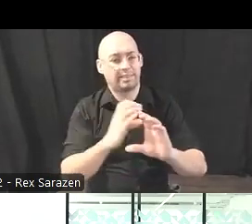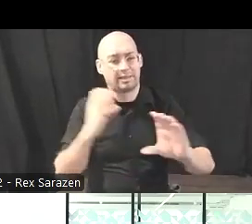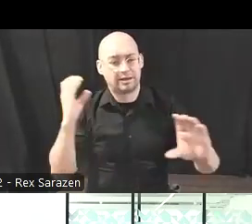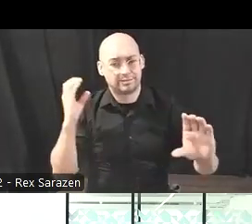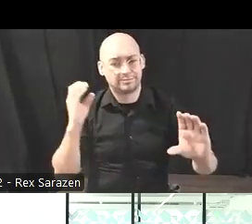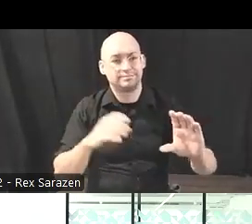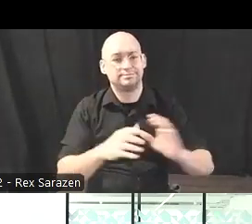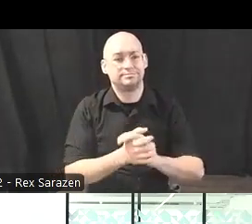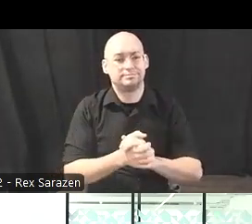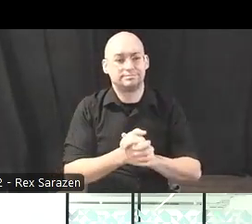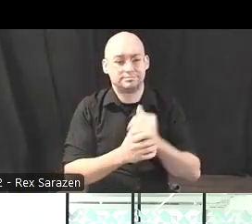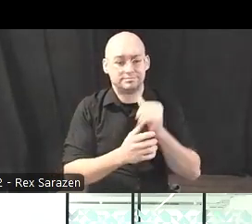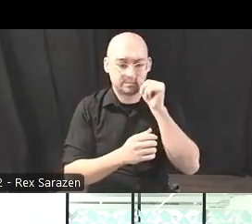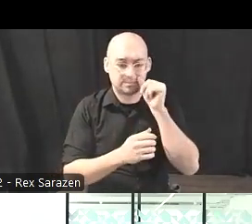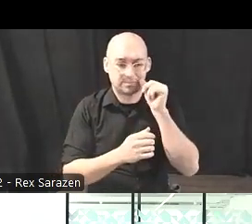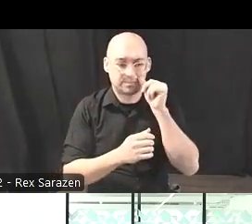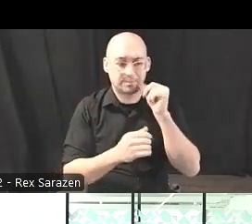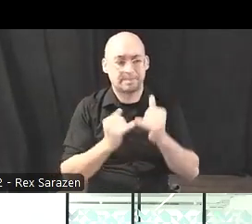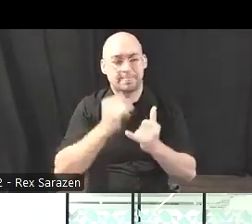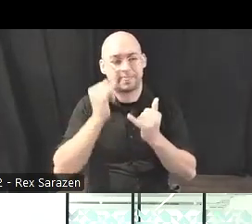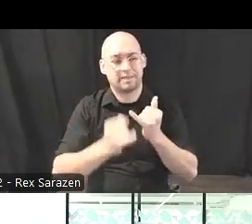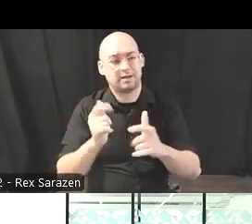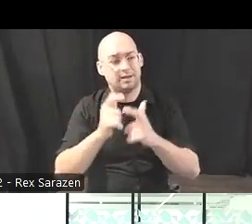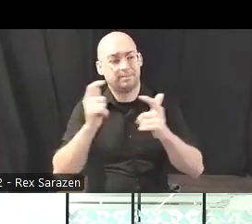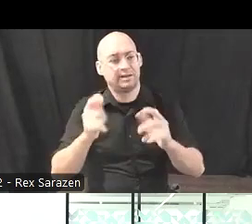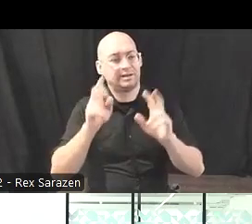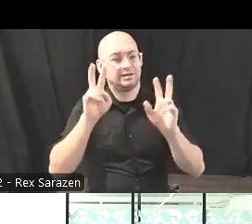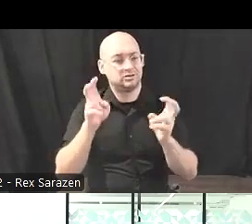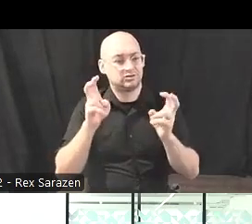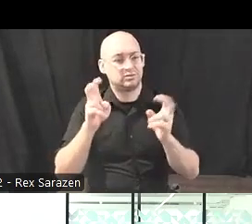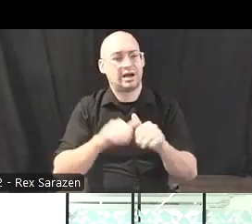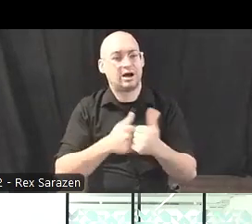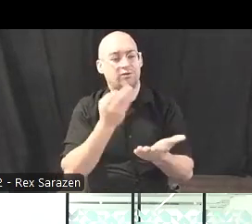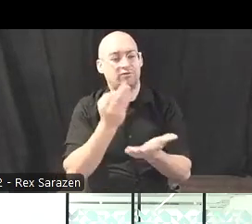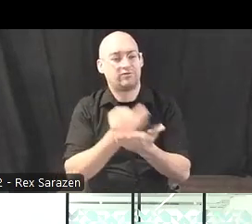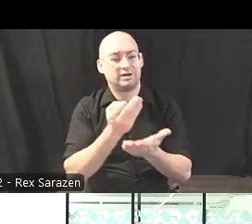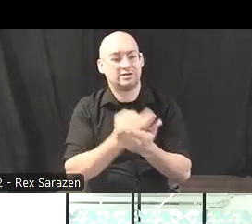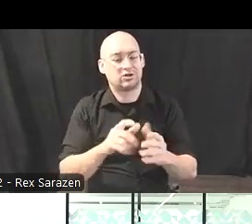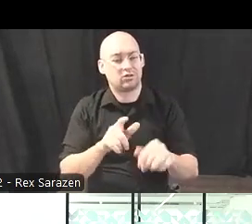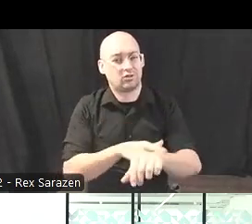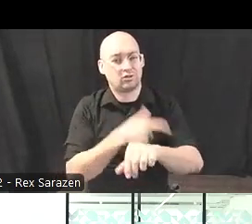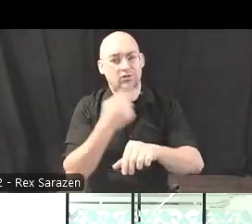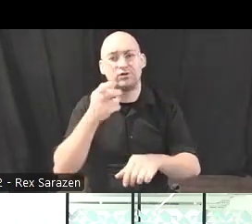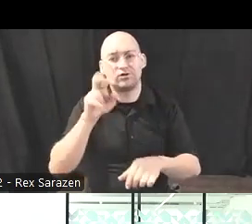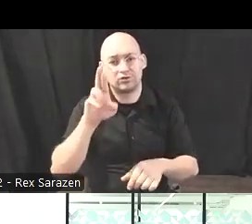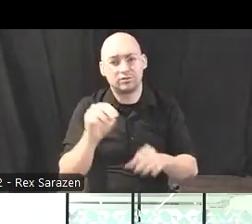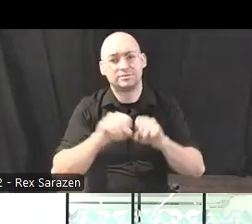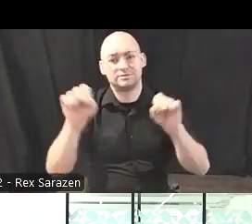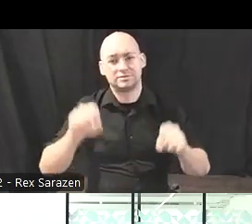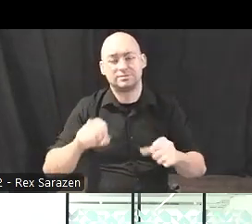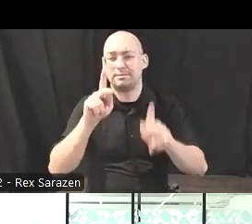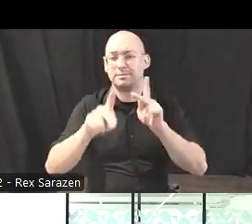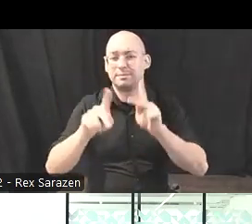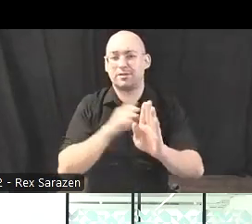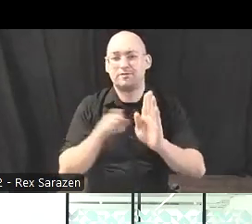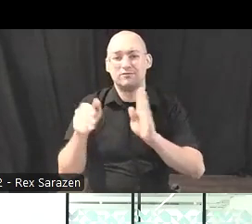incentives. And then finally, the big issue of how we're going to finance our long-term services and support system so that people can avoid